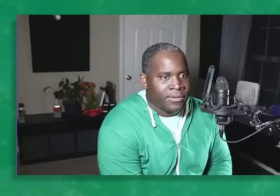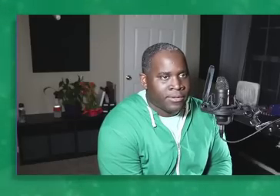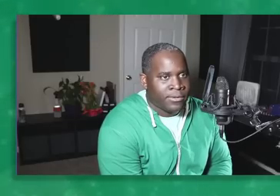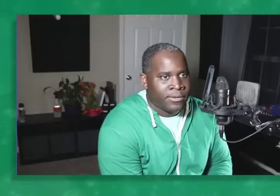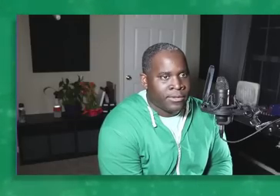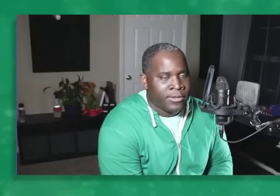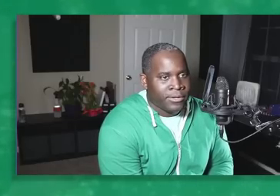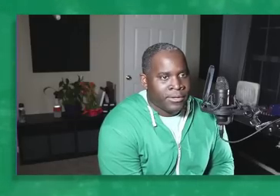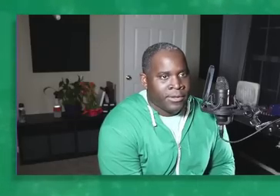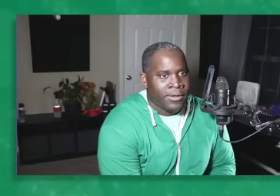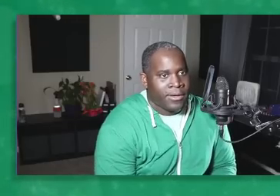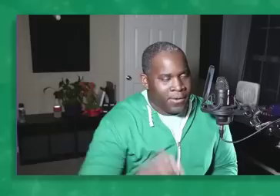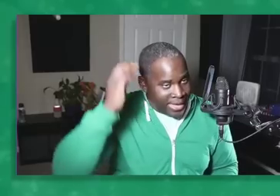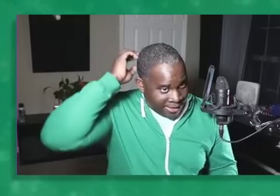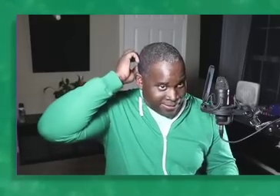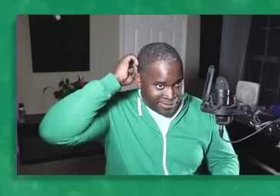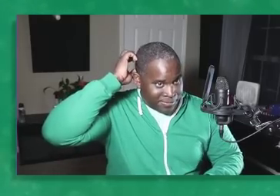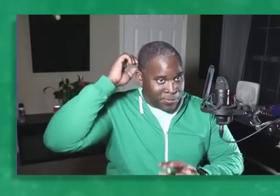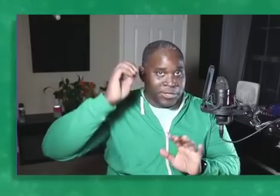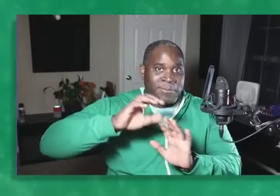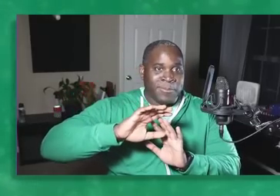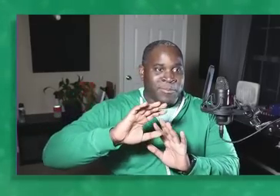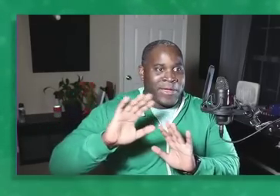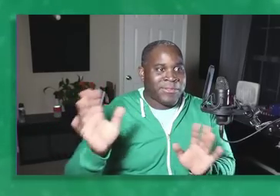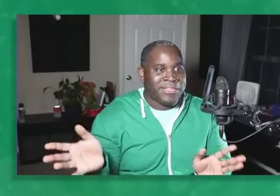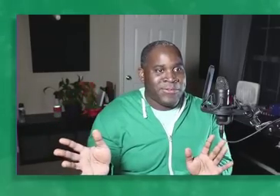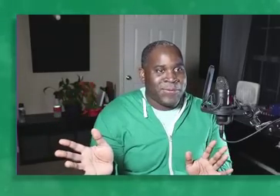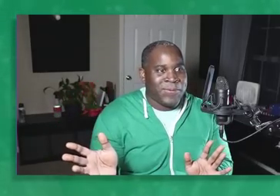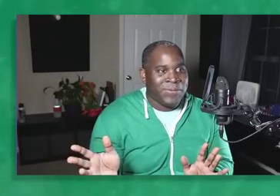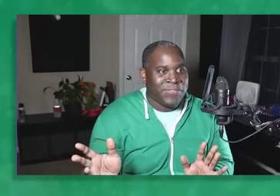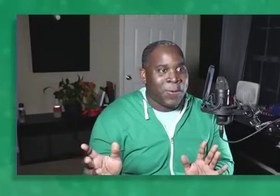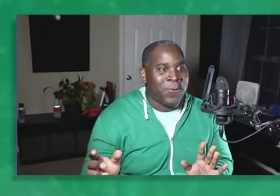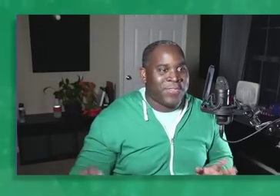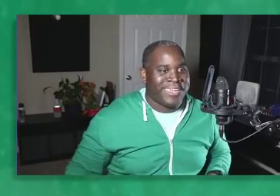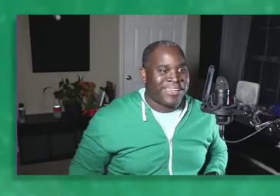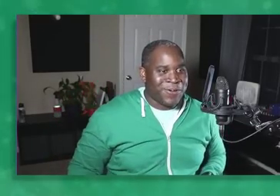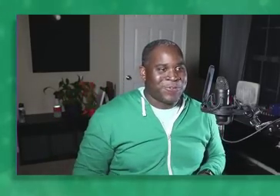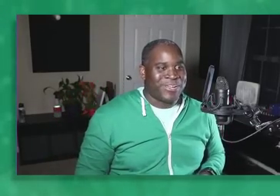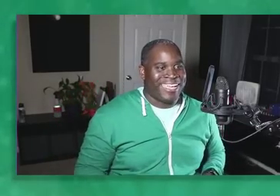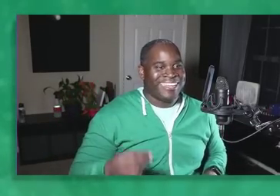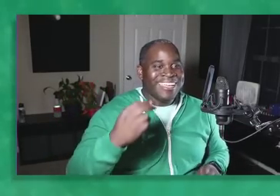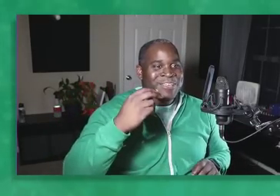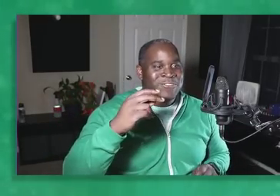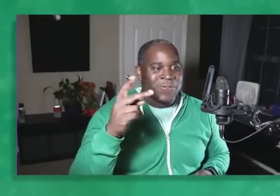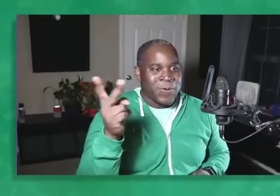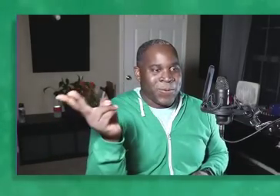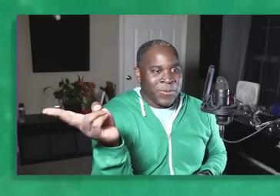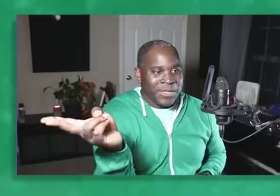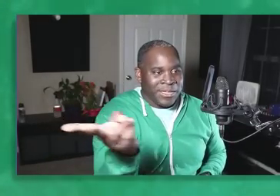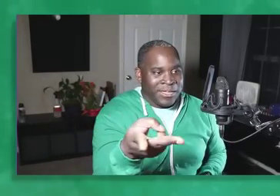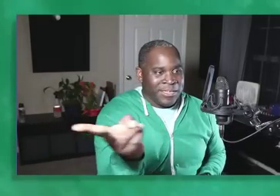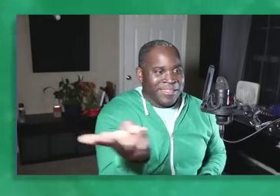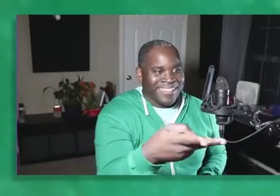How did we do? Okay. What? We're gonna apparently do the whole thing over again. So